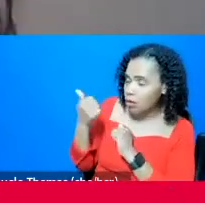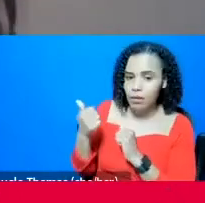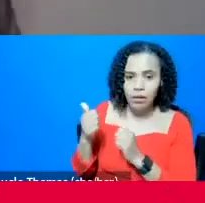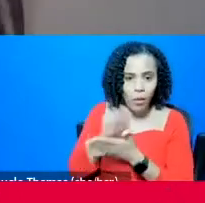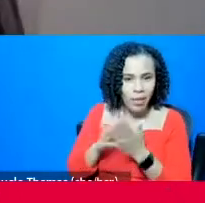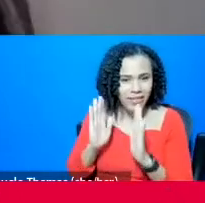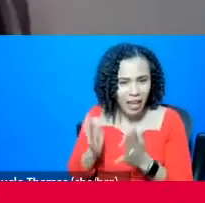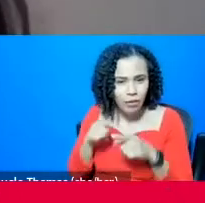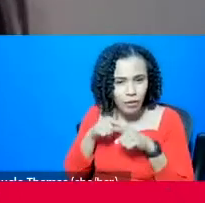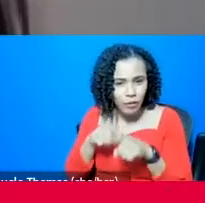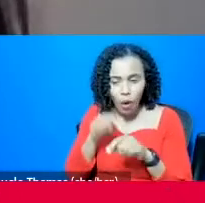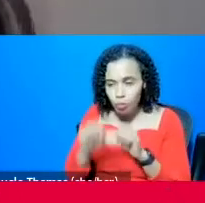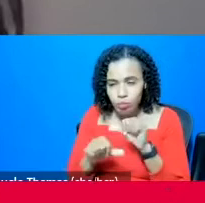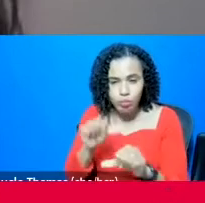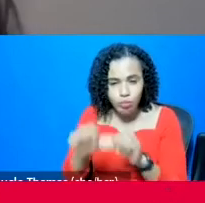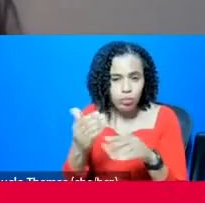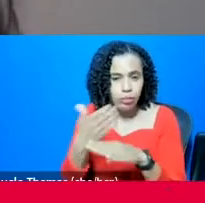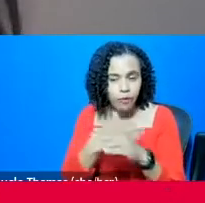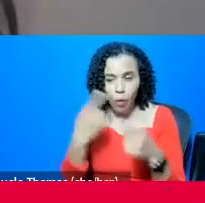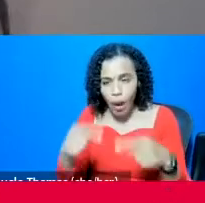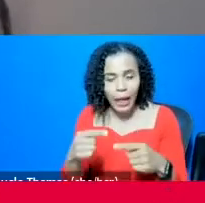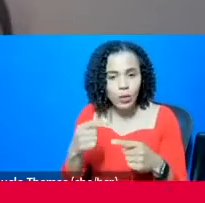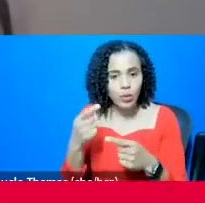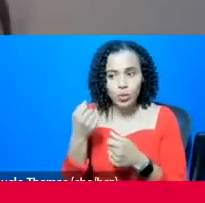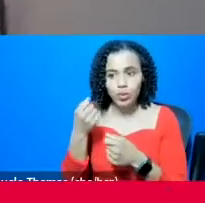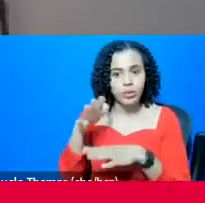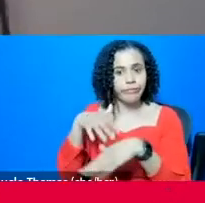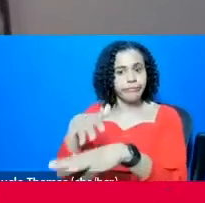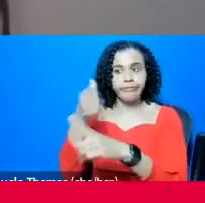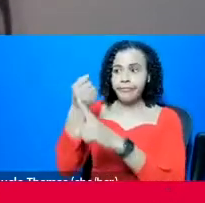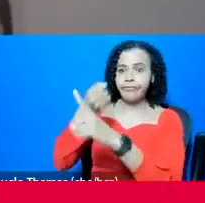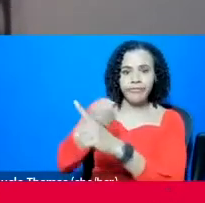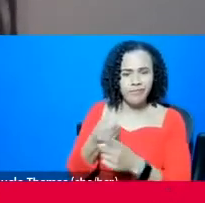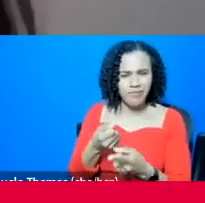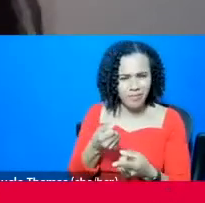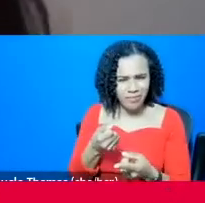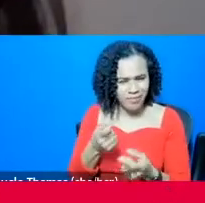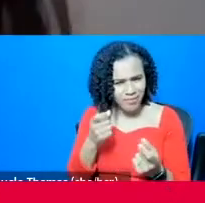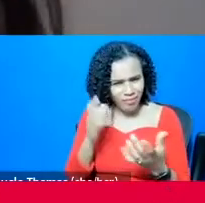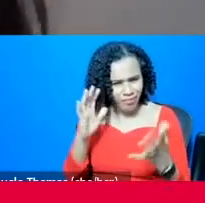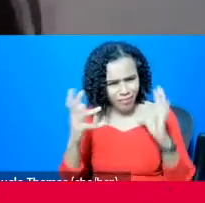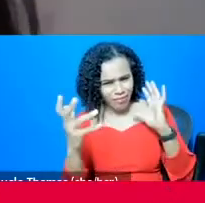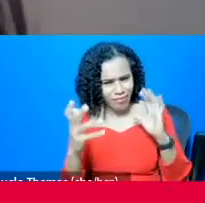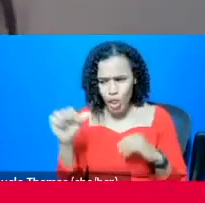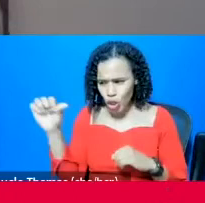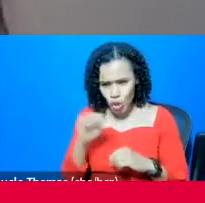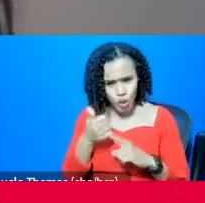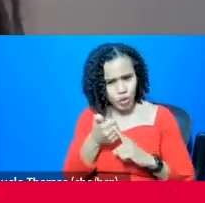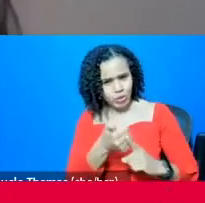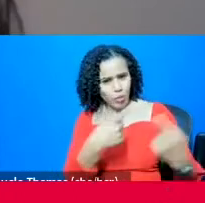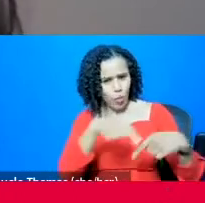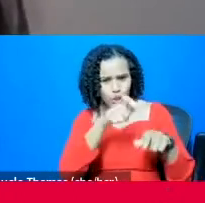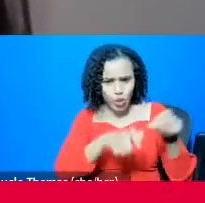order to carry out any of these actions, which is, you know, it's kind of absurd because the students' union is supposed to go with the will of the students. So